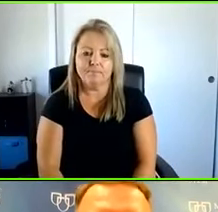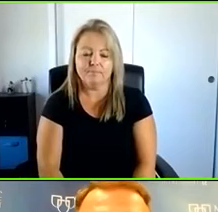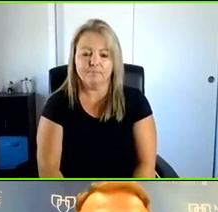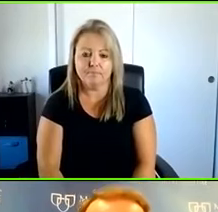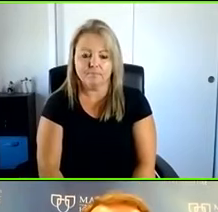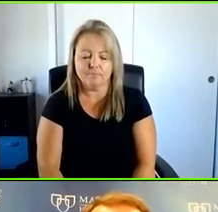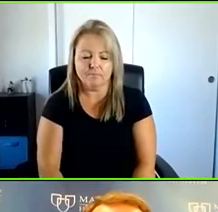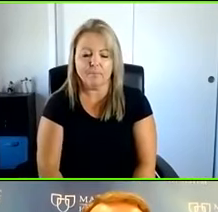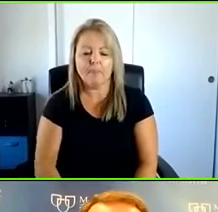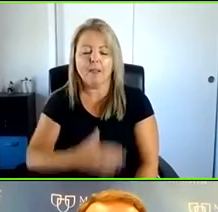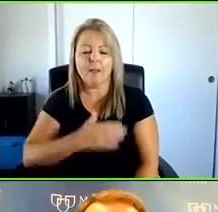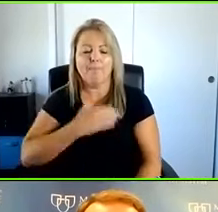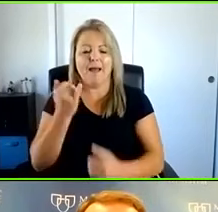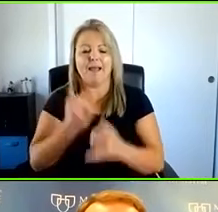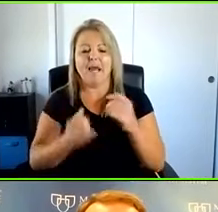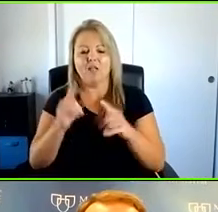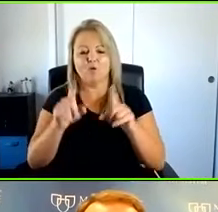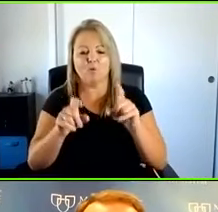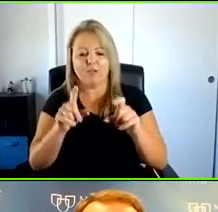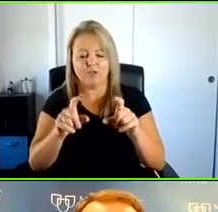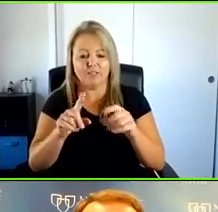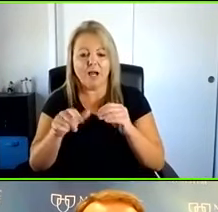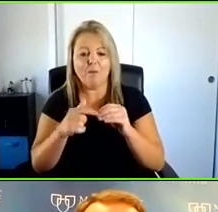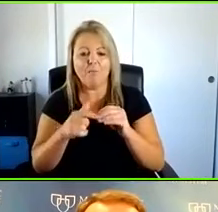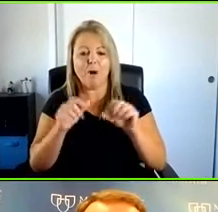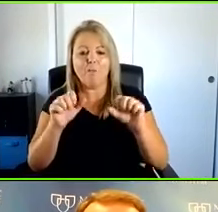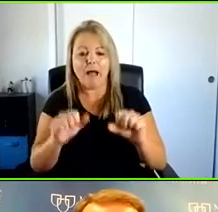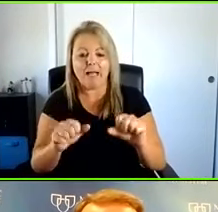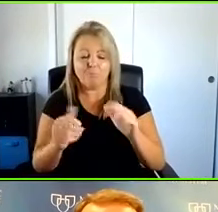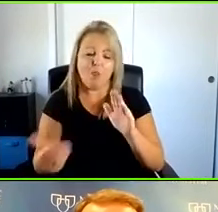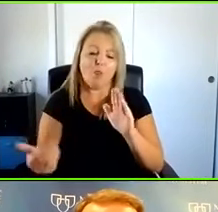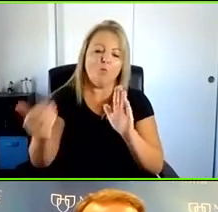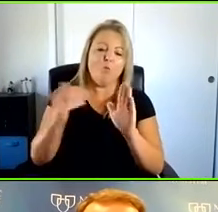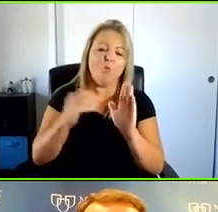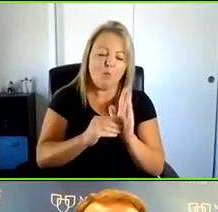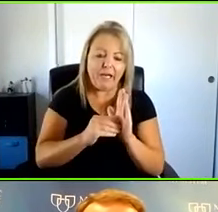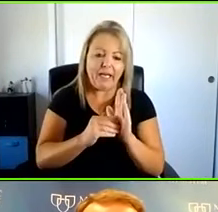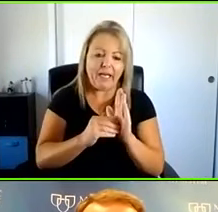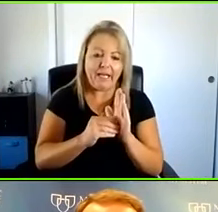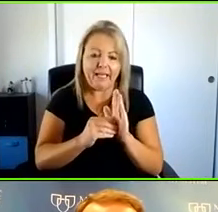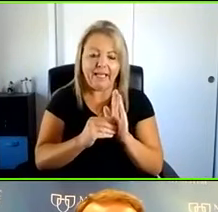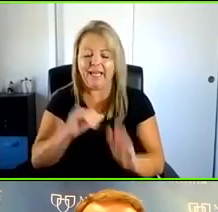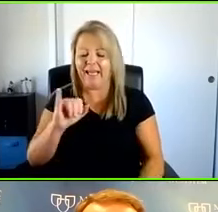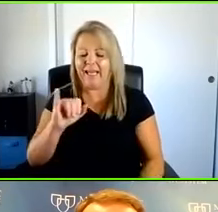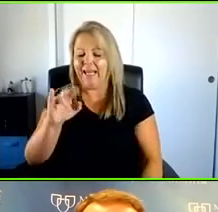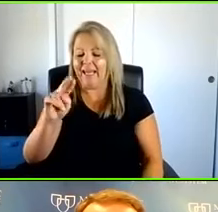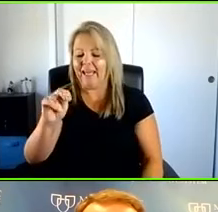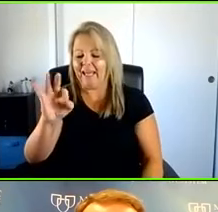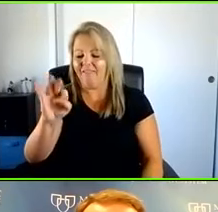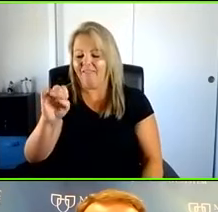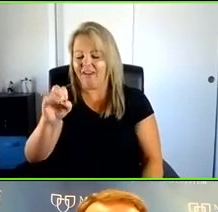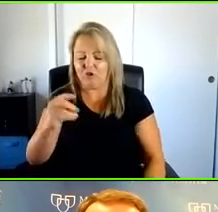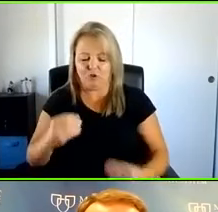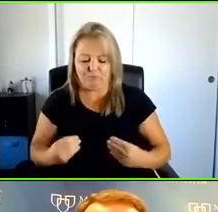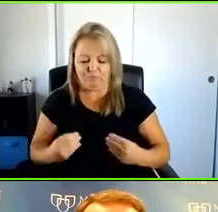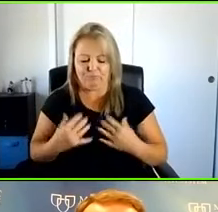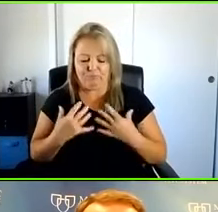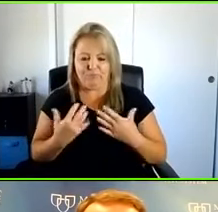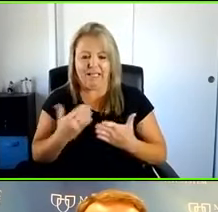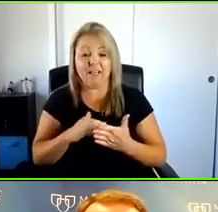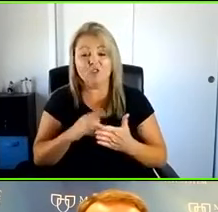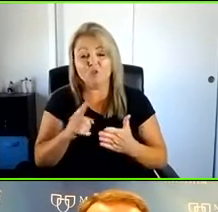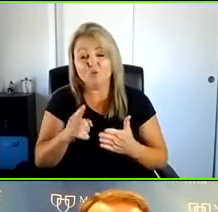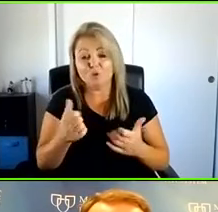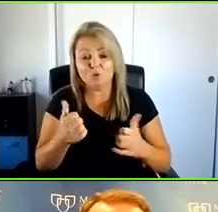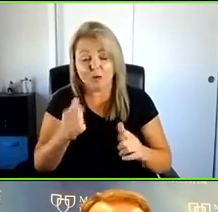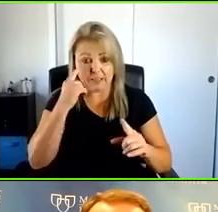My last question is just about that possible reinfection. Again, very possible. You guys were still trying to